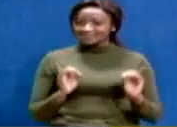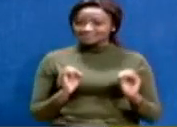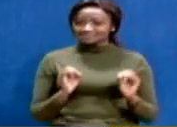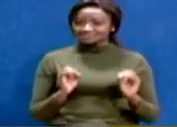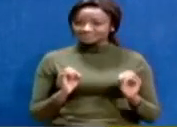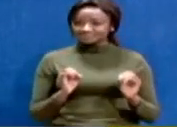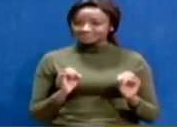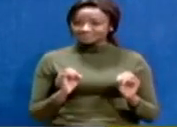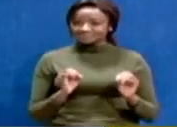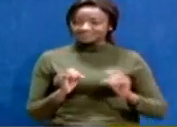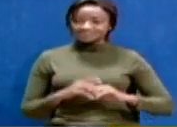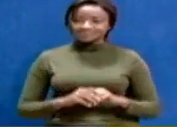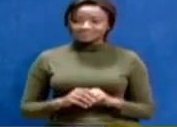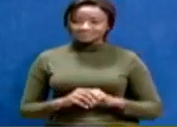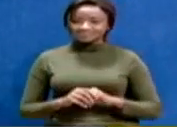easy.